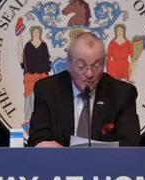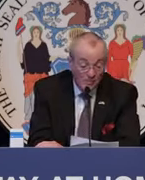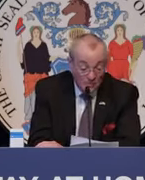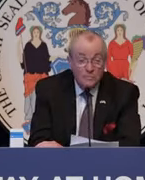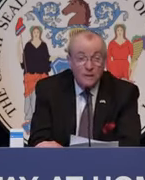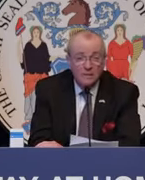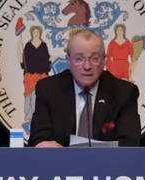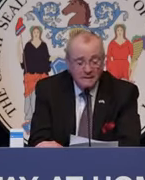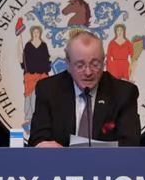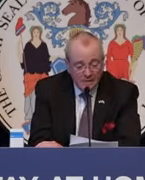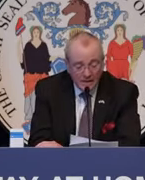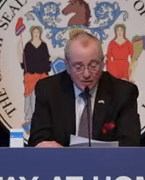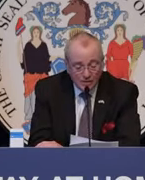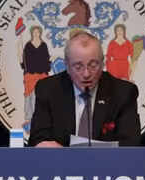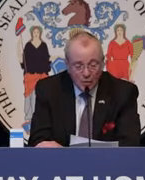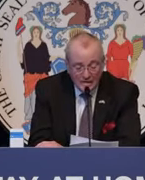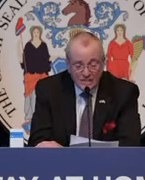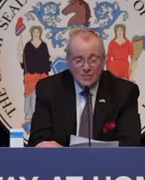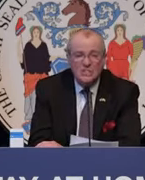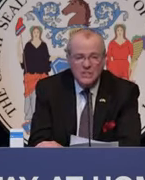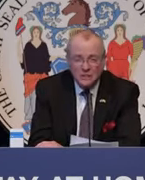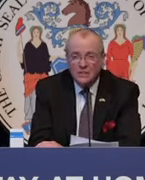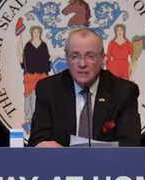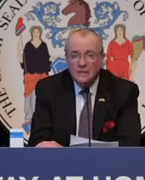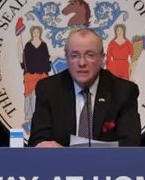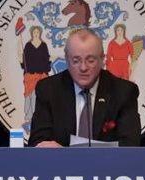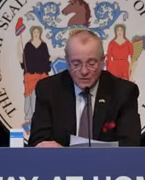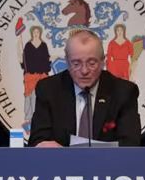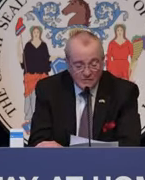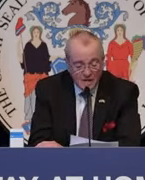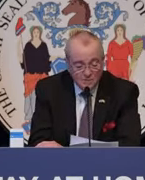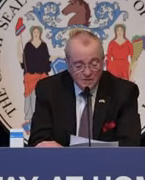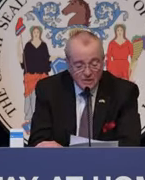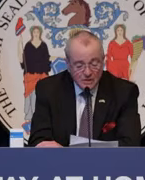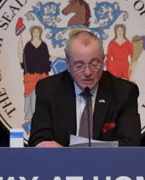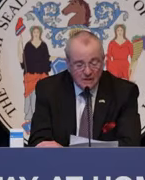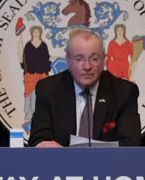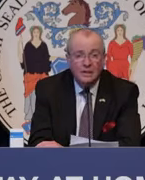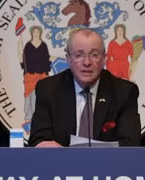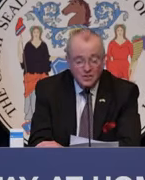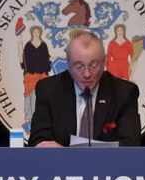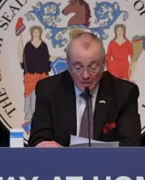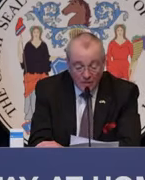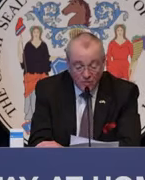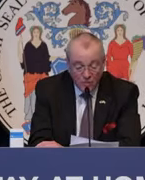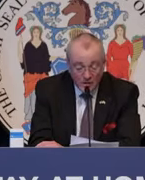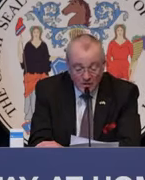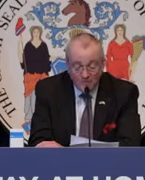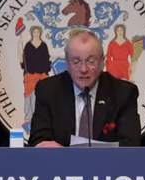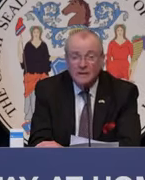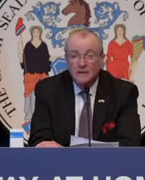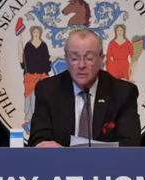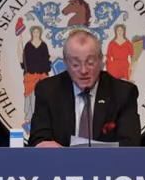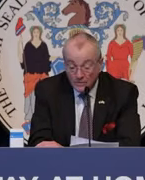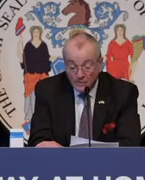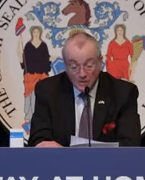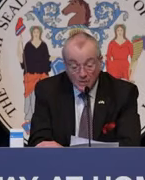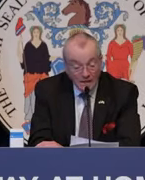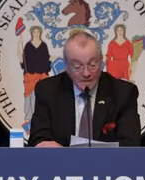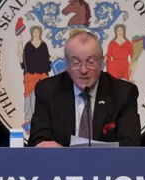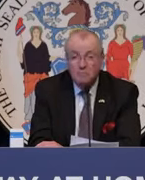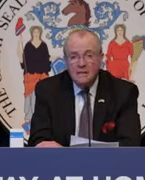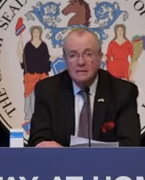just as some of his Republican colleagues know, we need significant federal investments in our states to allow for our recovery. Without